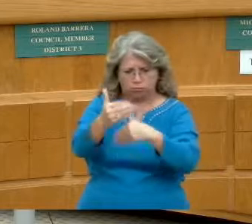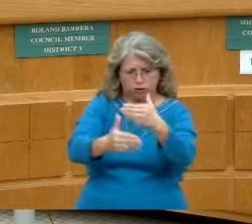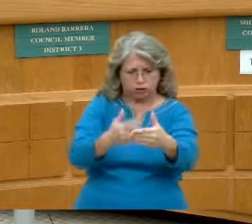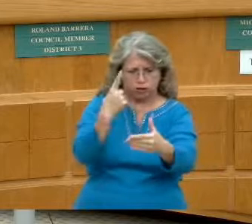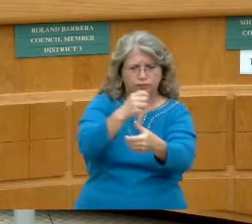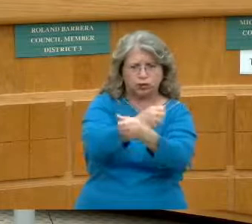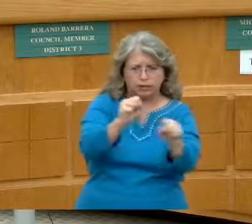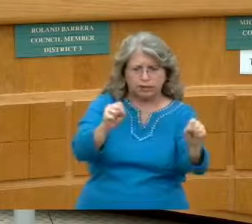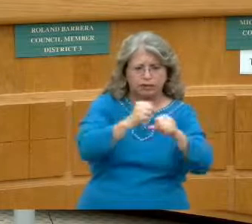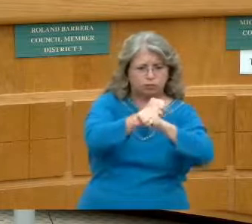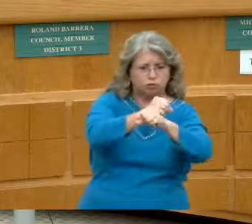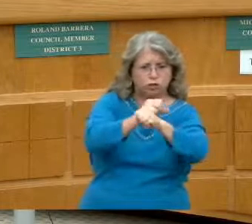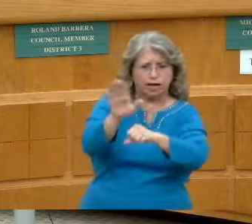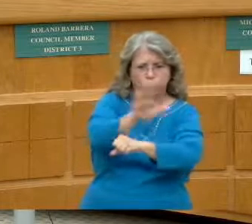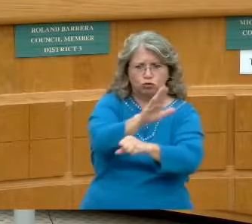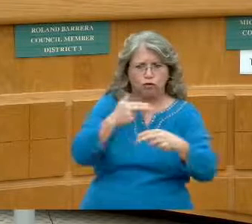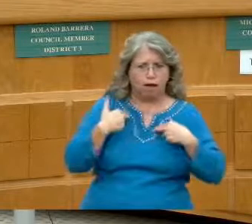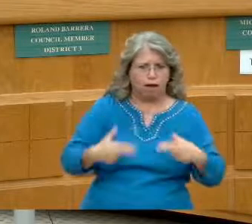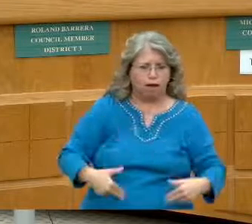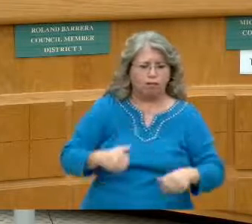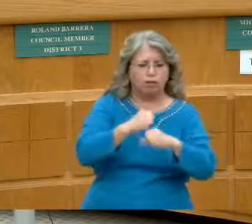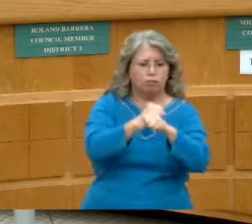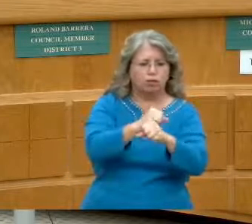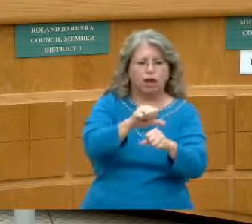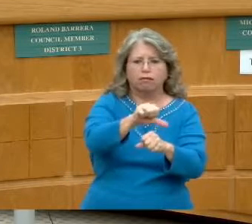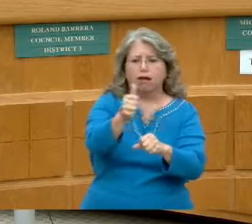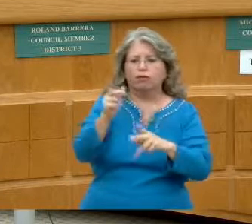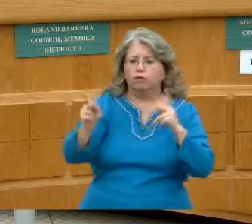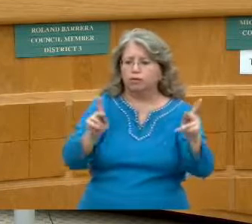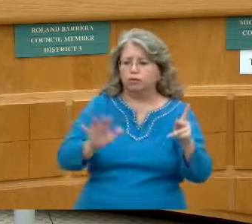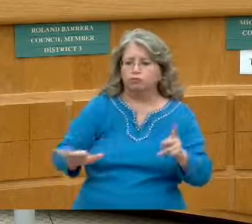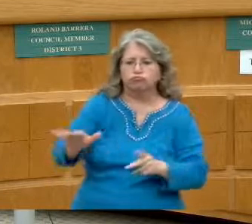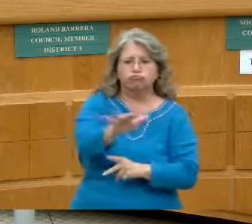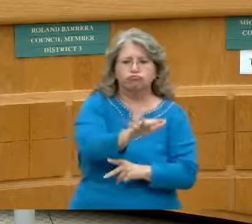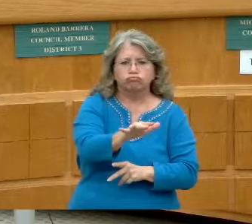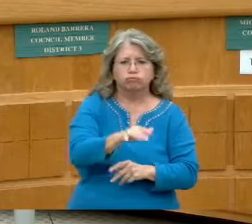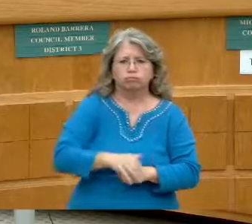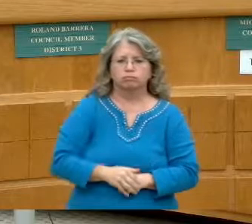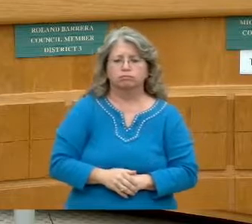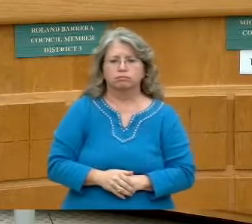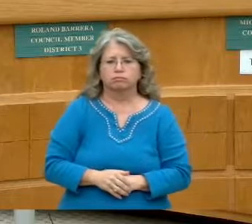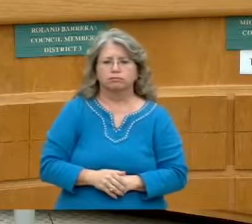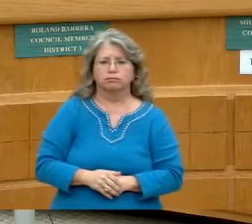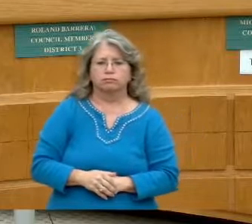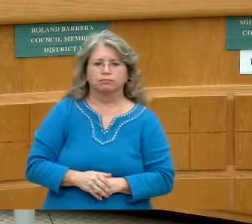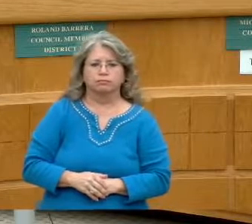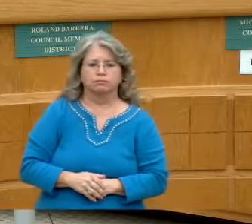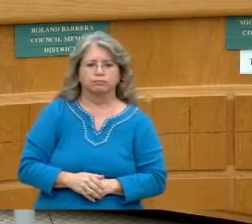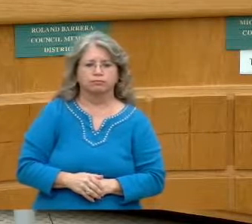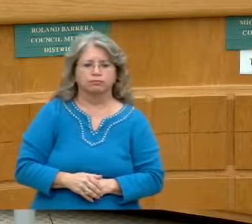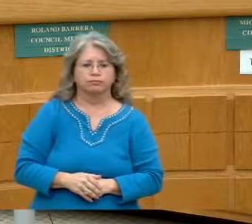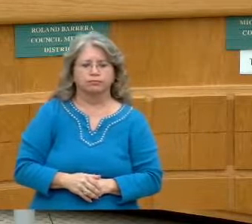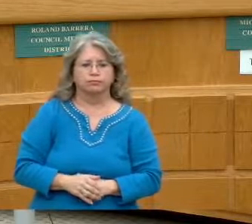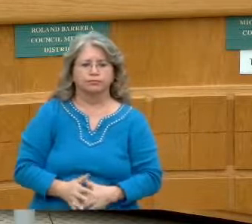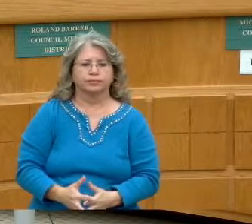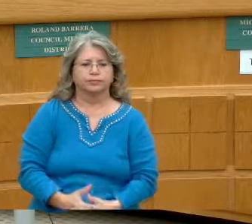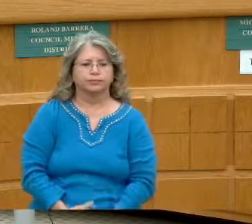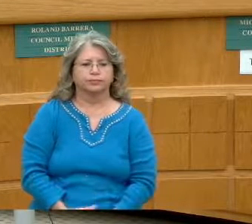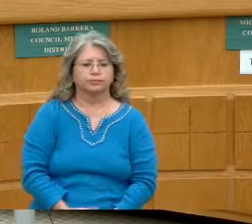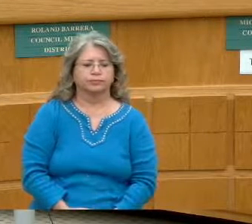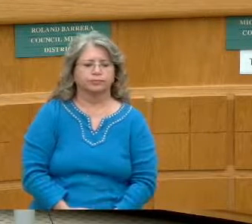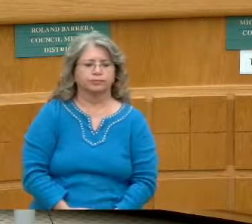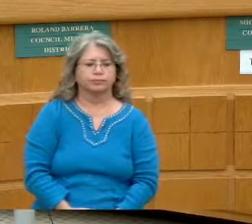around you. ¿Es seguro ir a un restaurante o visitar cualquier otro negocio que esté abierto? Al salir a público, su mejor defensa es su